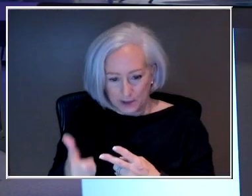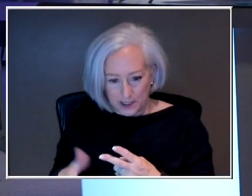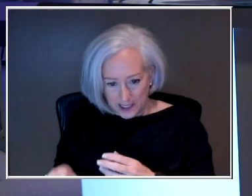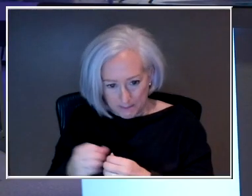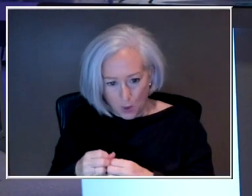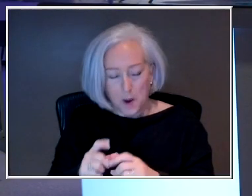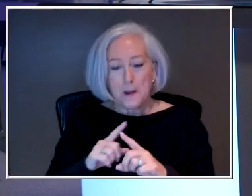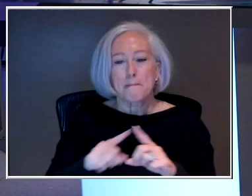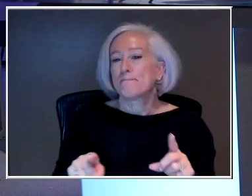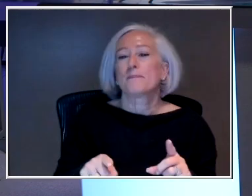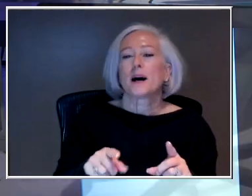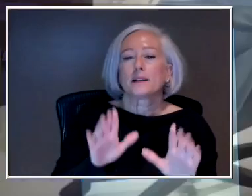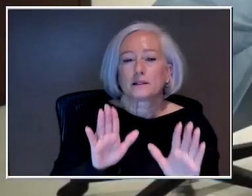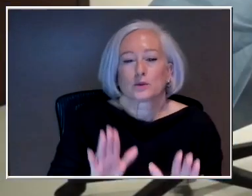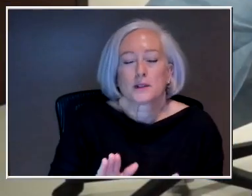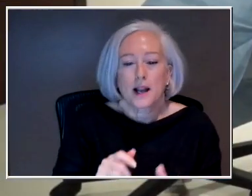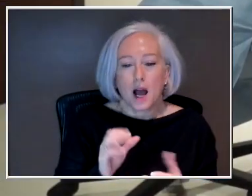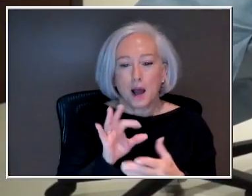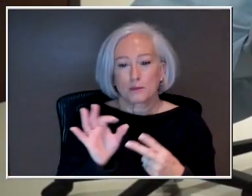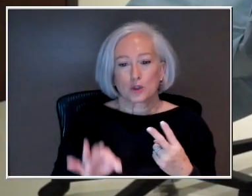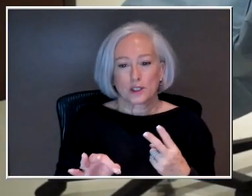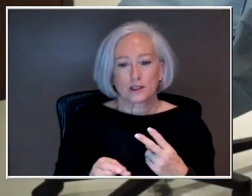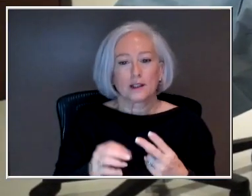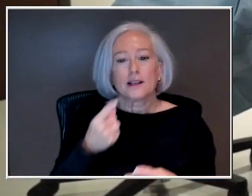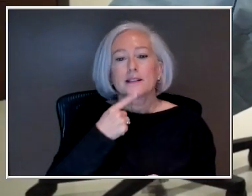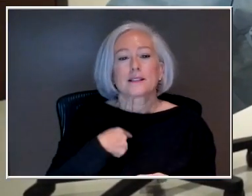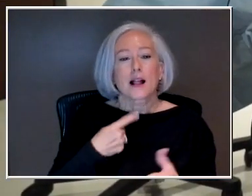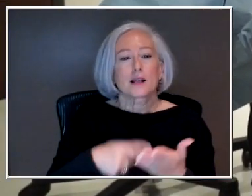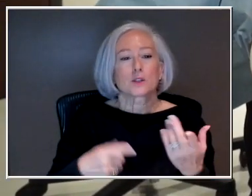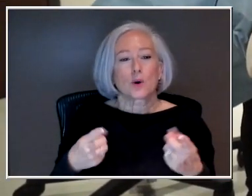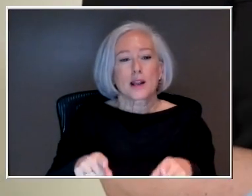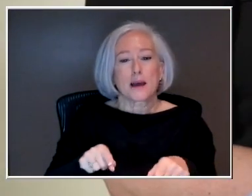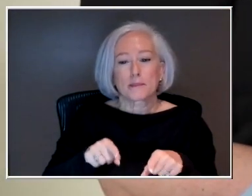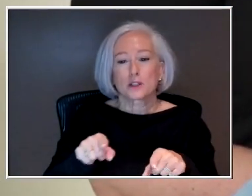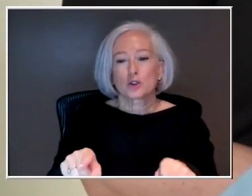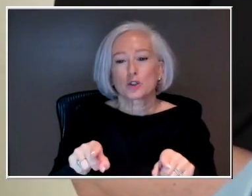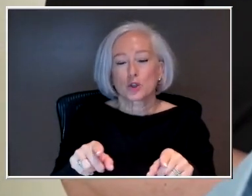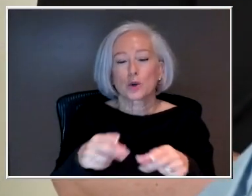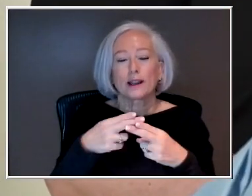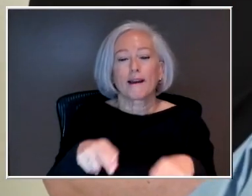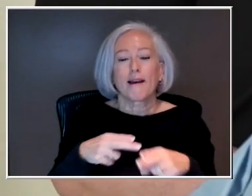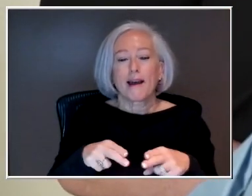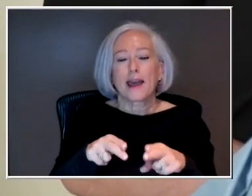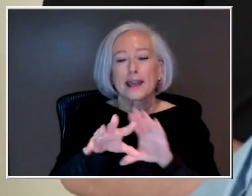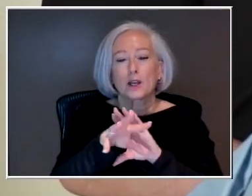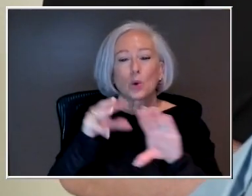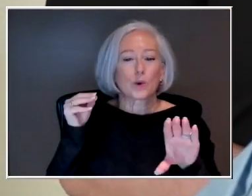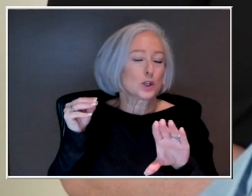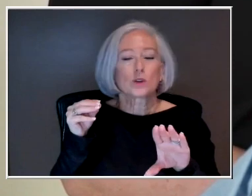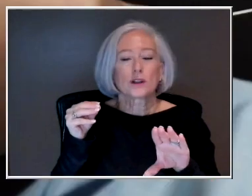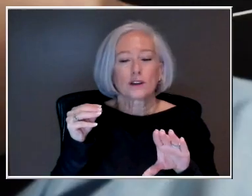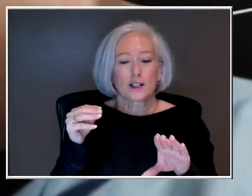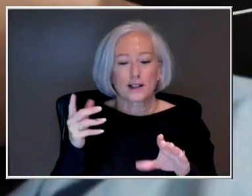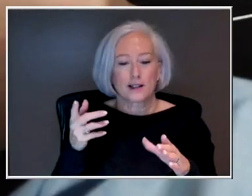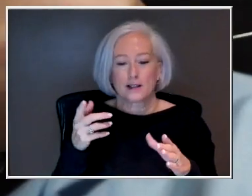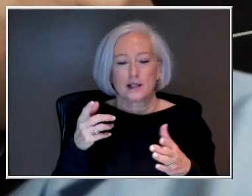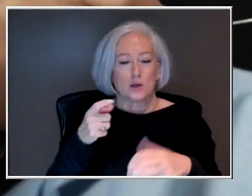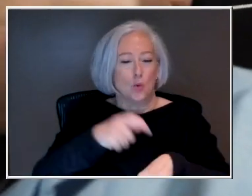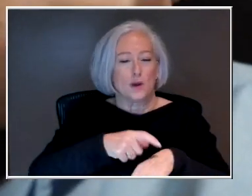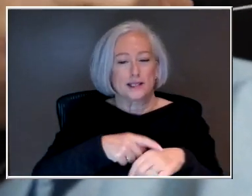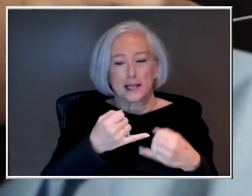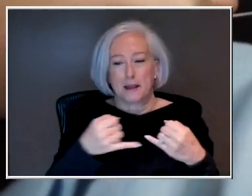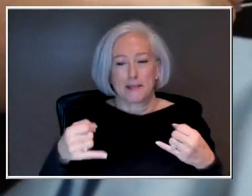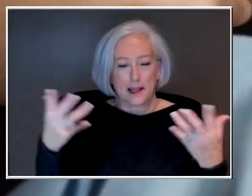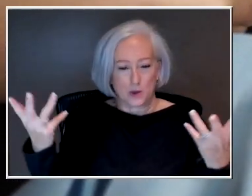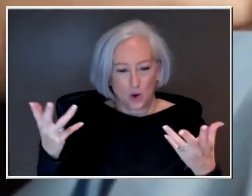egg retrieval, and just maybe give us a little bit of the timeline of when that happens and when it happens again with somebody who's been diagnosed with